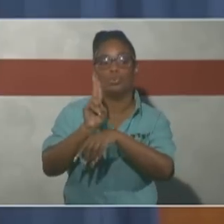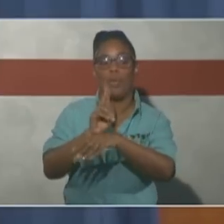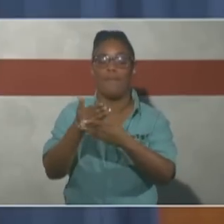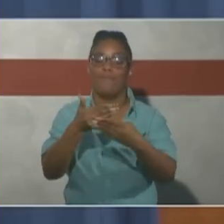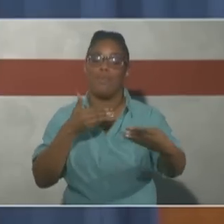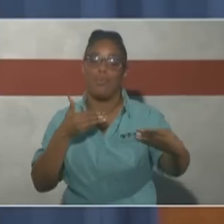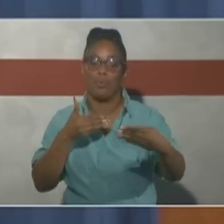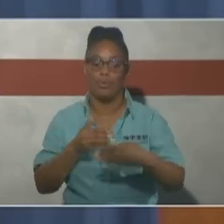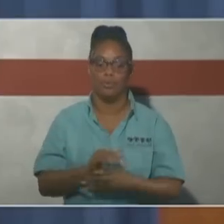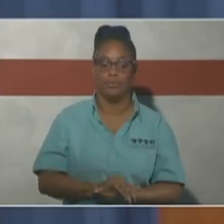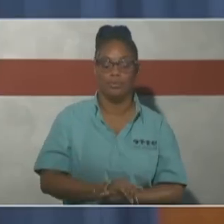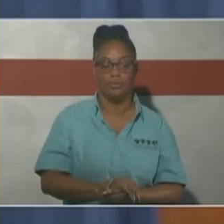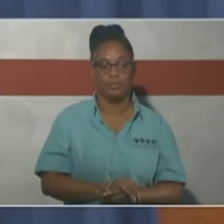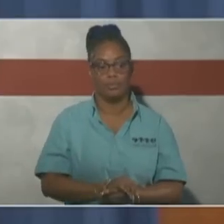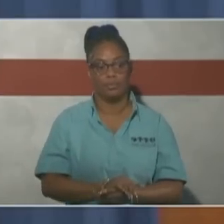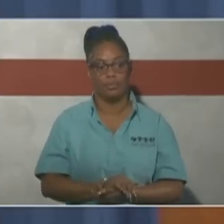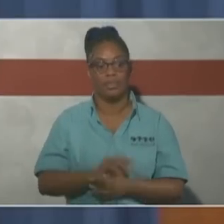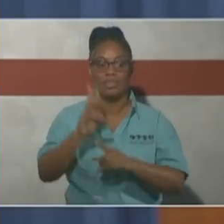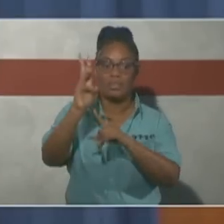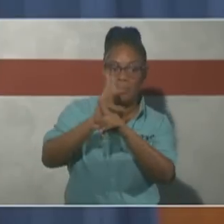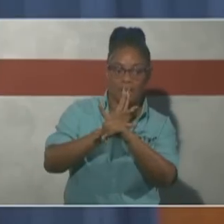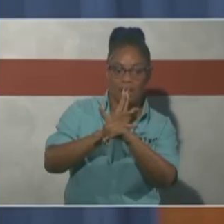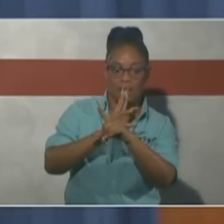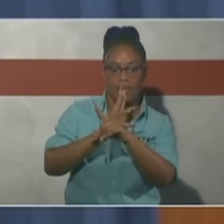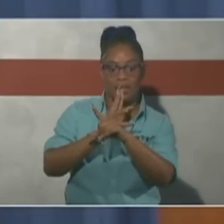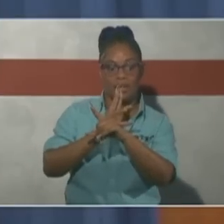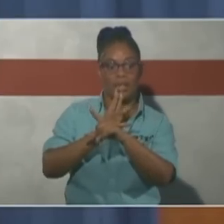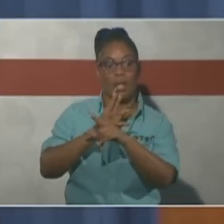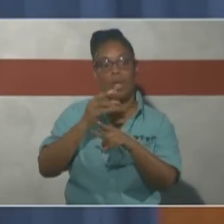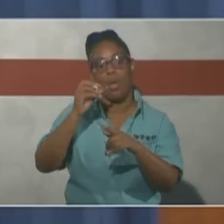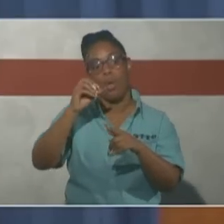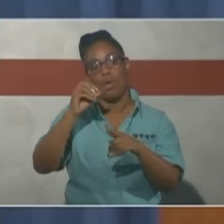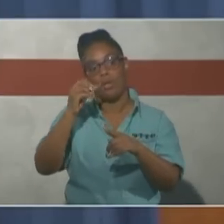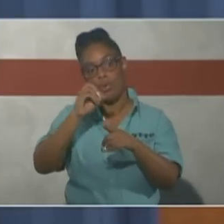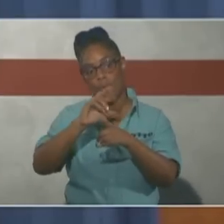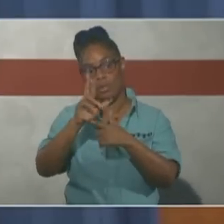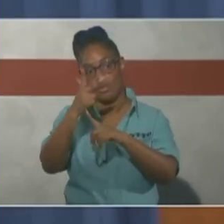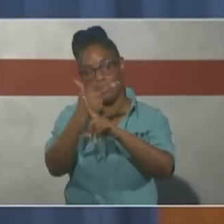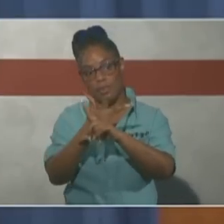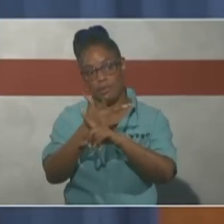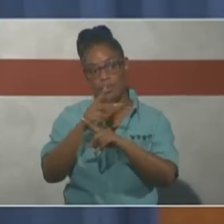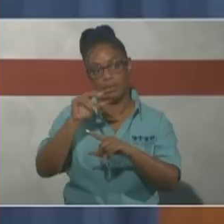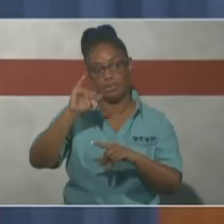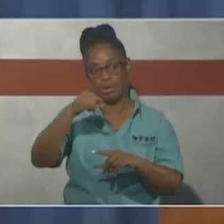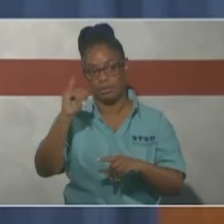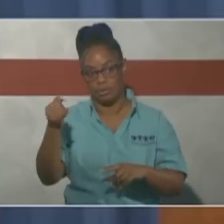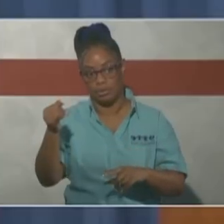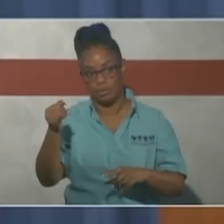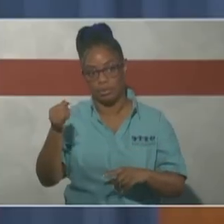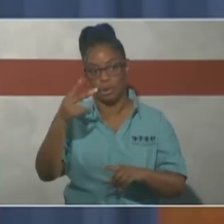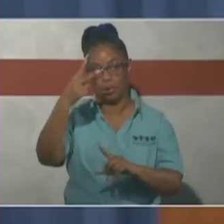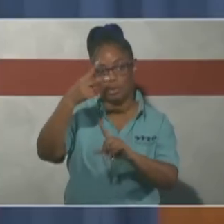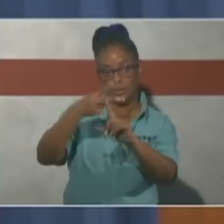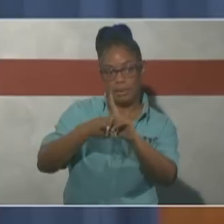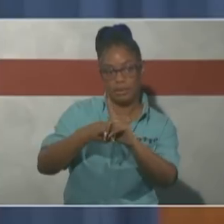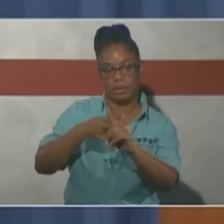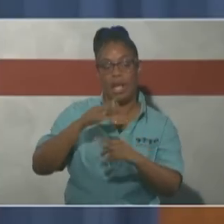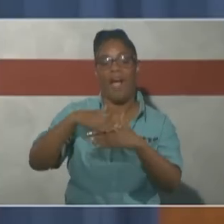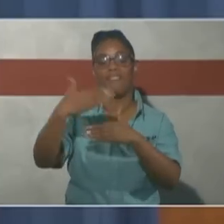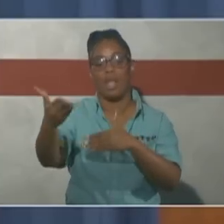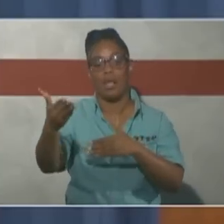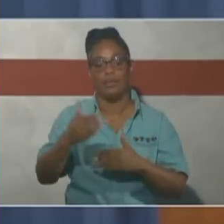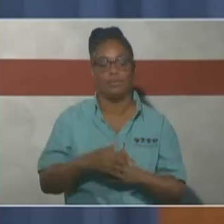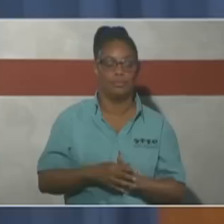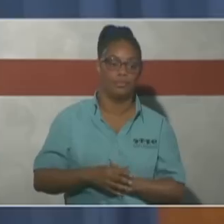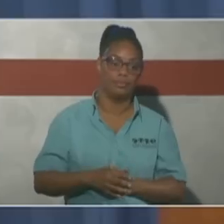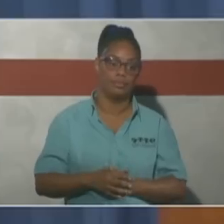Sure. And if you've done the first booster, the second booster will usually come 4 to 6 months after, regardless of the type of